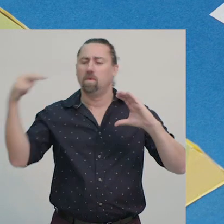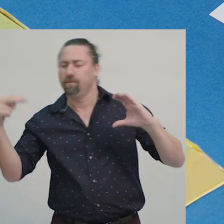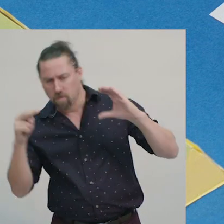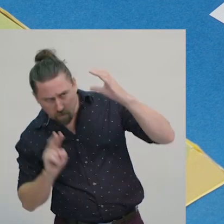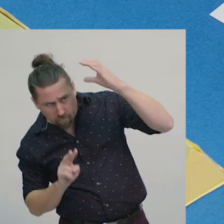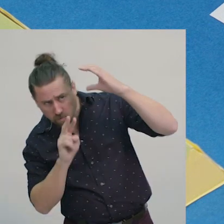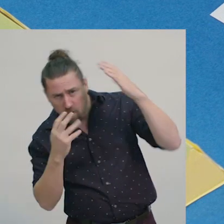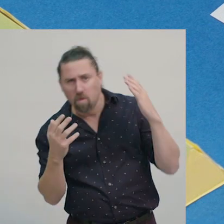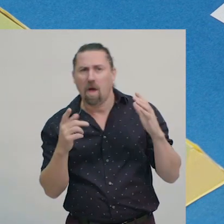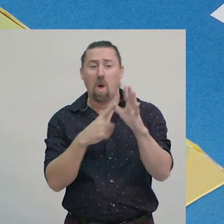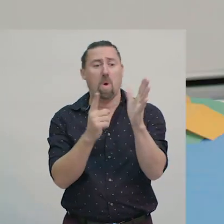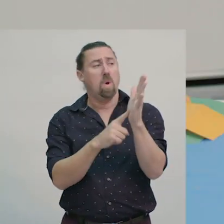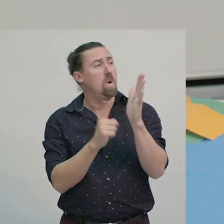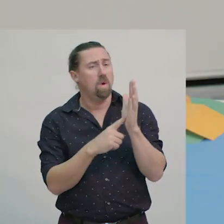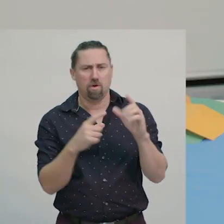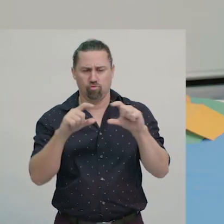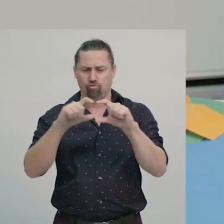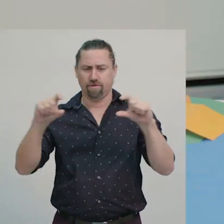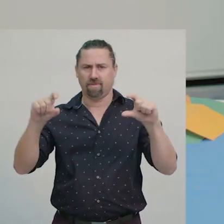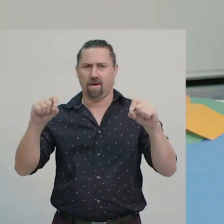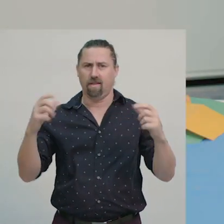are rectangles.